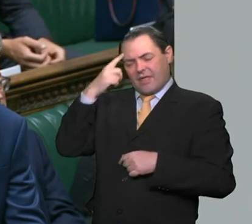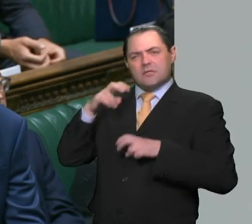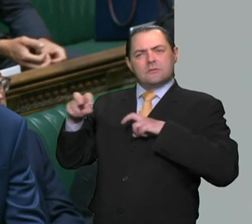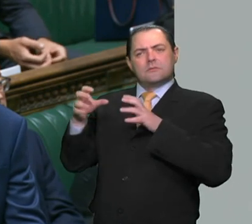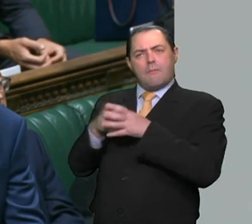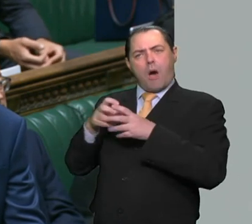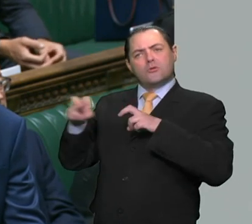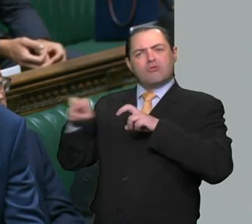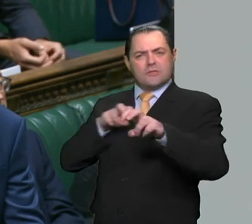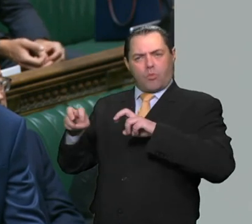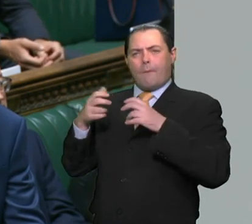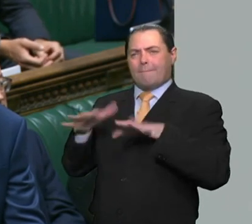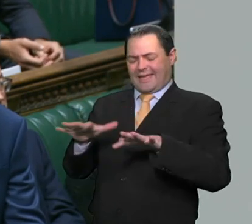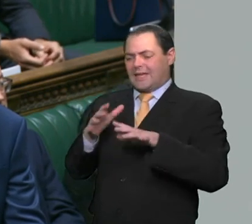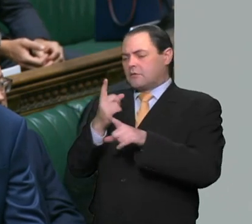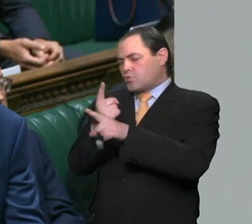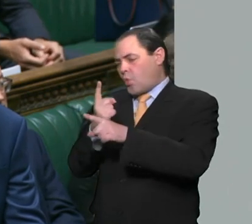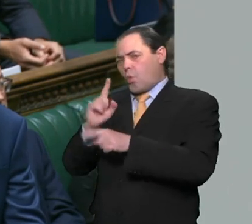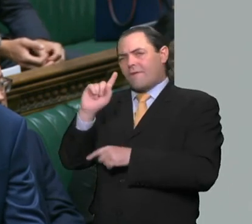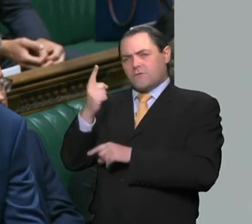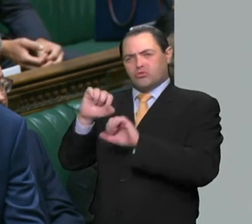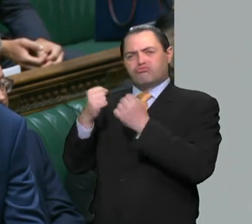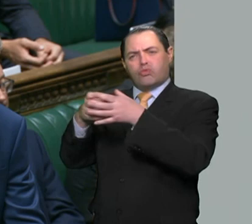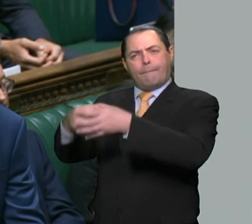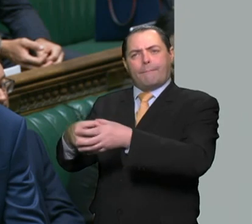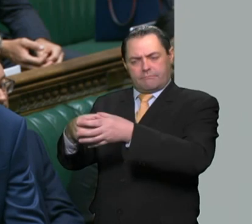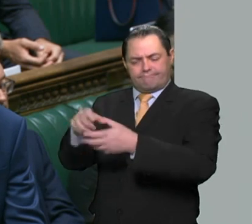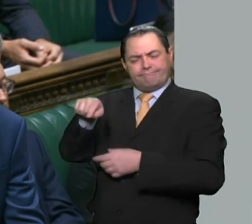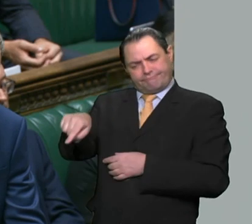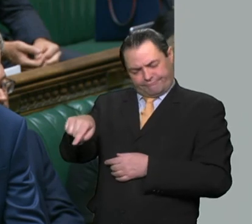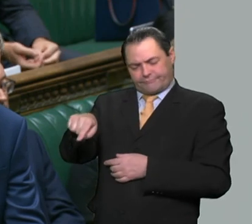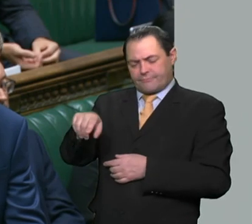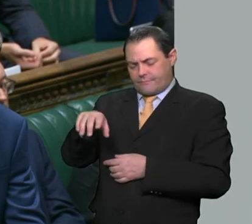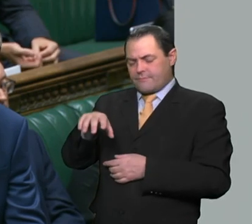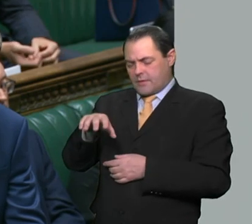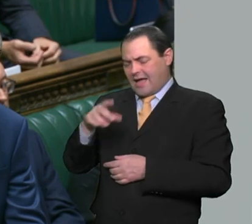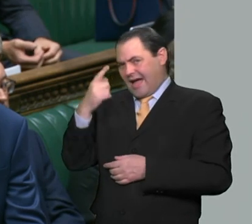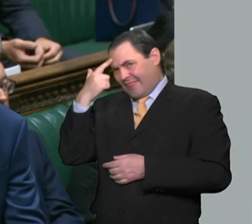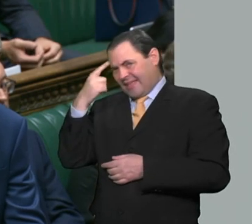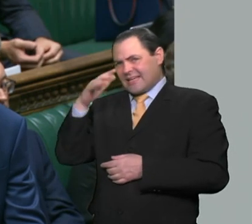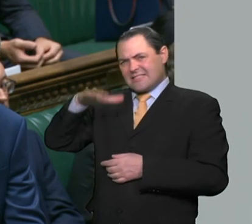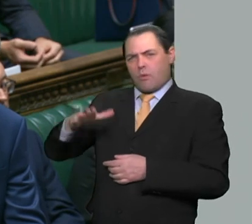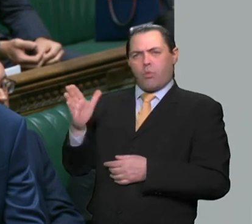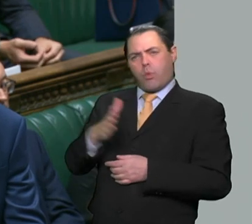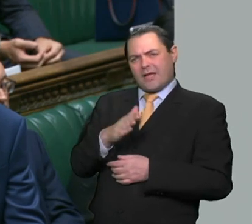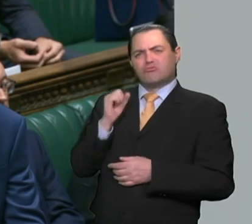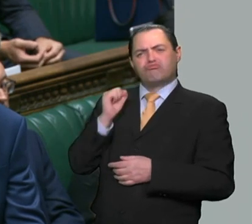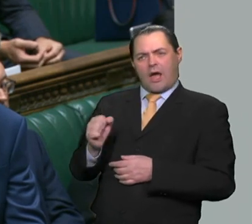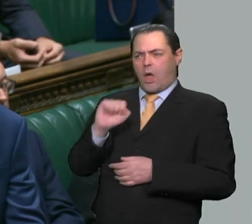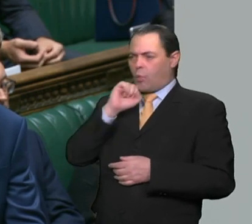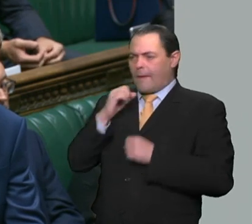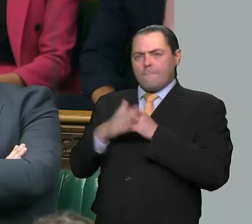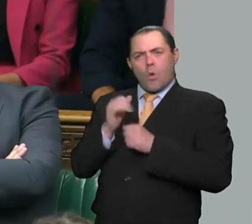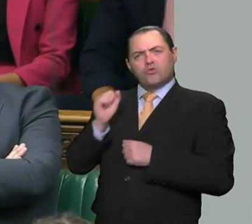been engaging with the transport operators in his constituency. I understand that South Western Rail intend to increase service